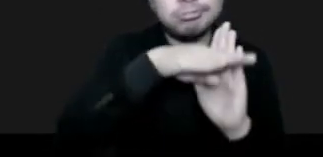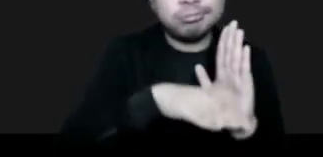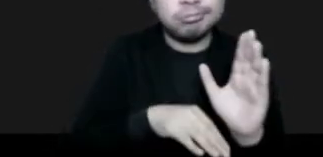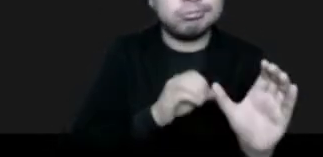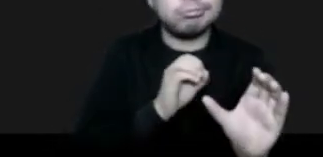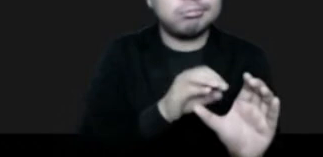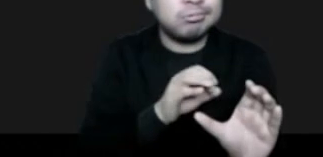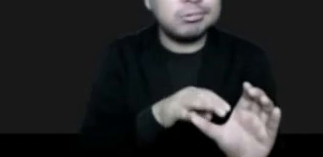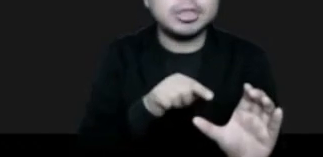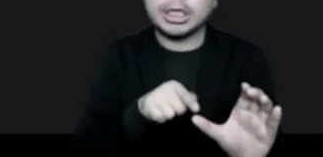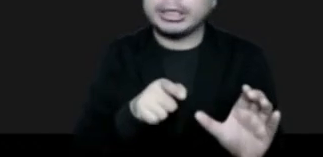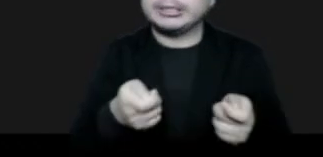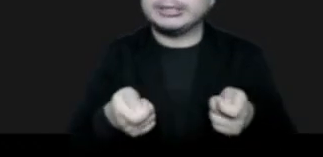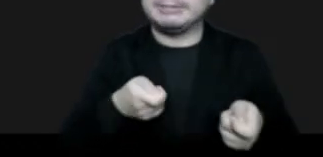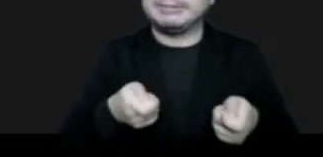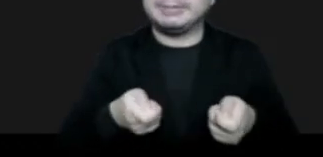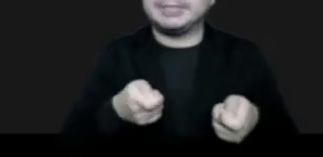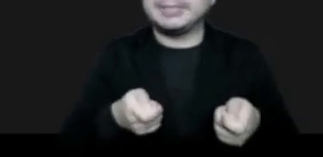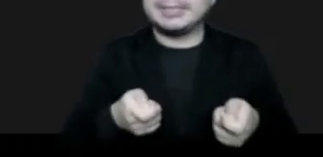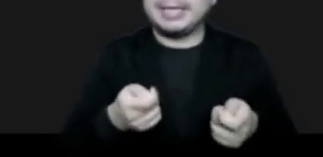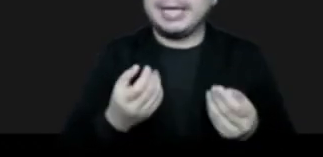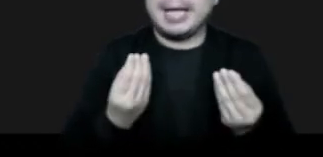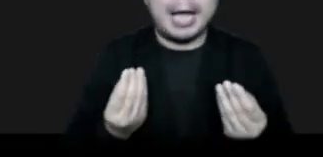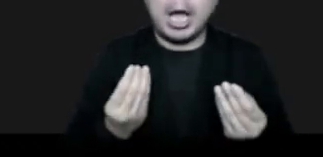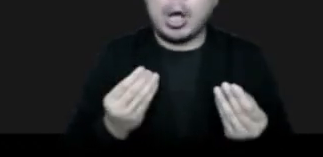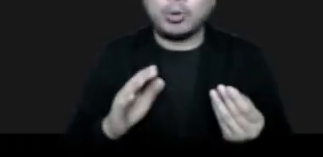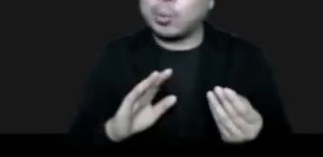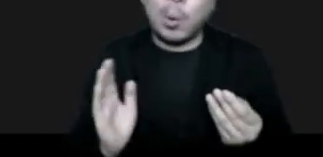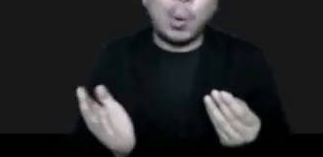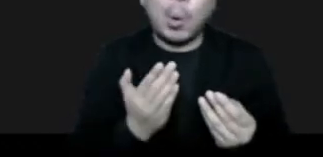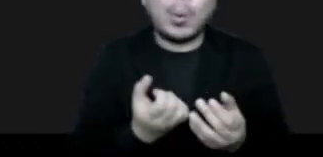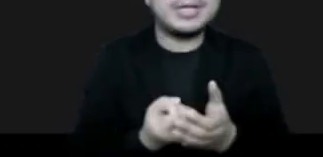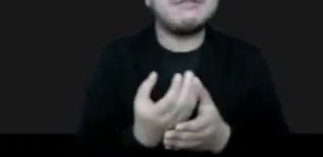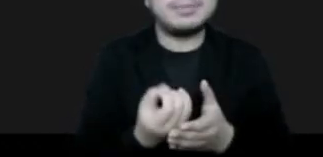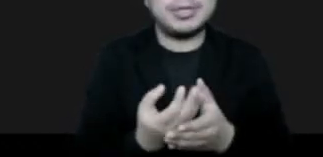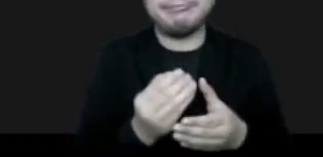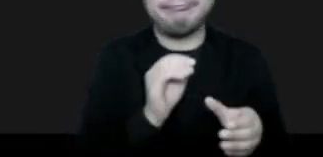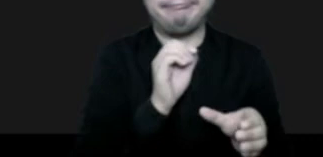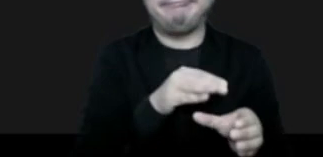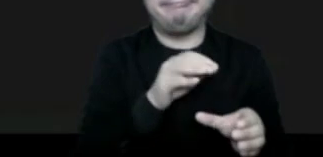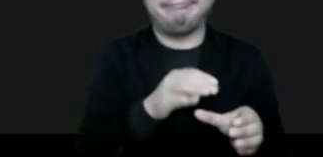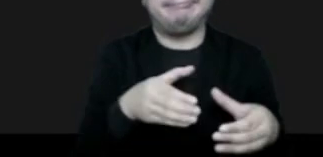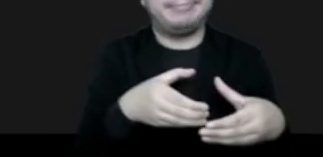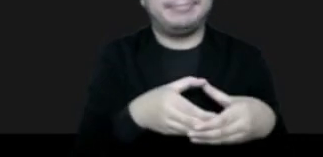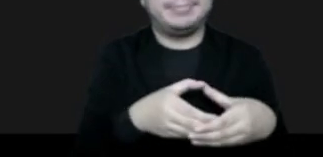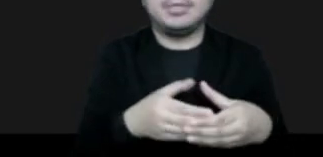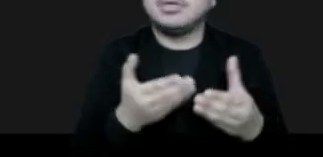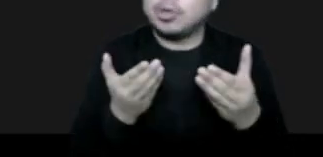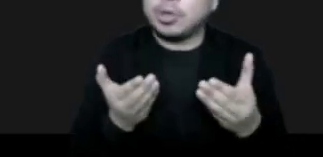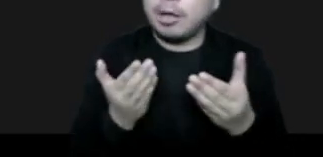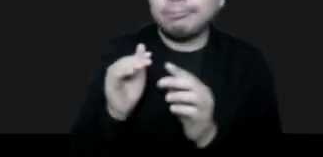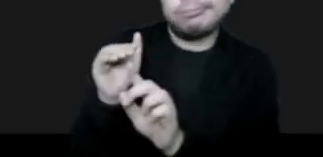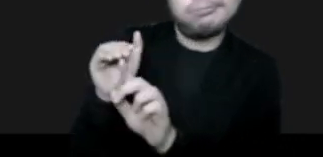managed to put everything in place, but we are trying through our Department of Social Welfare.